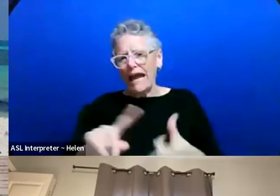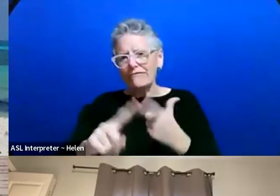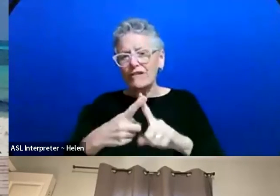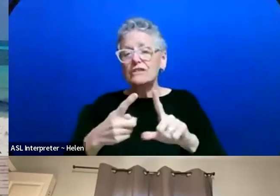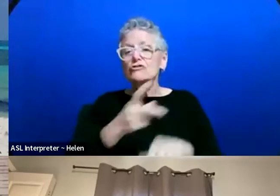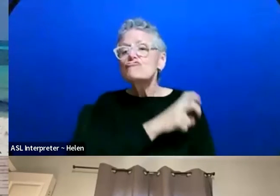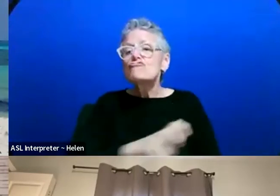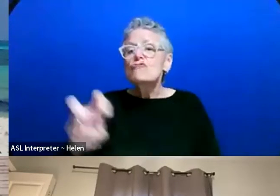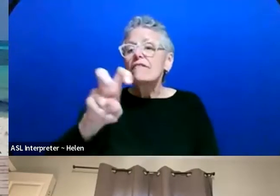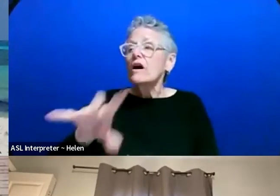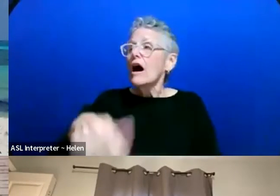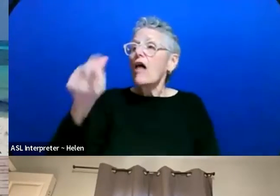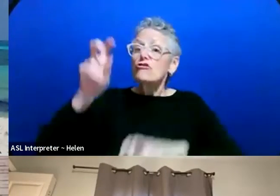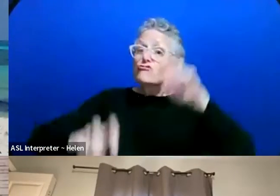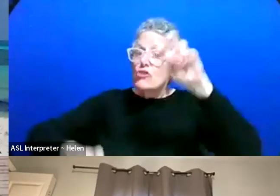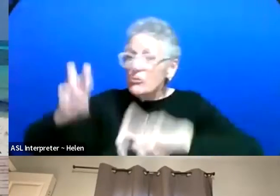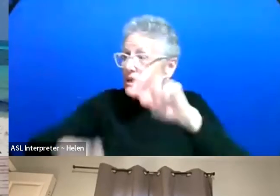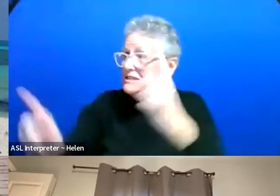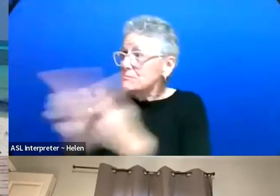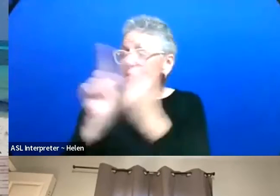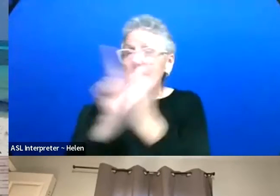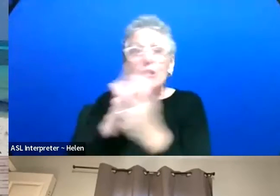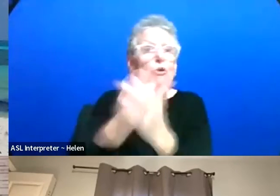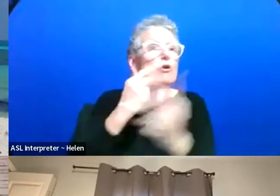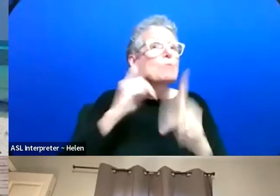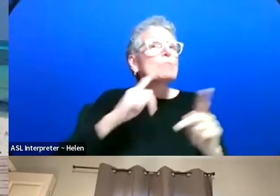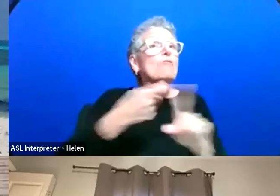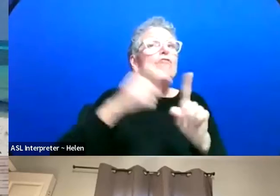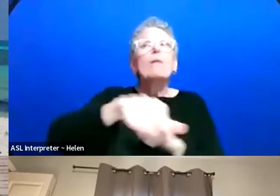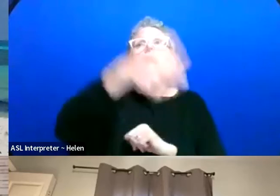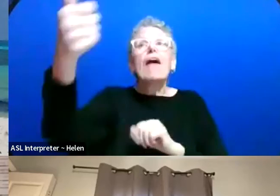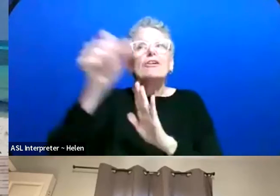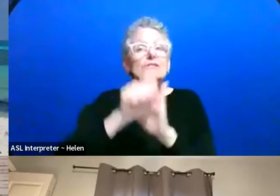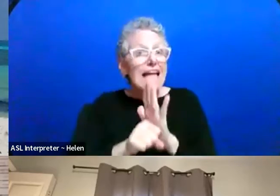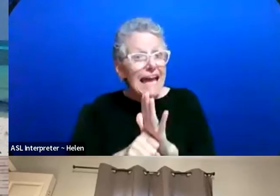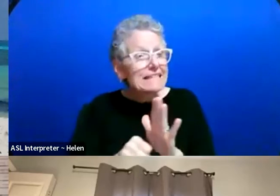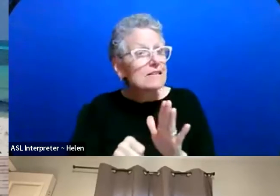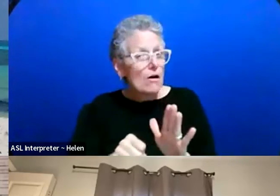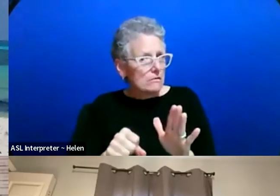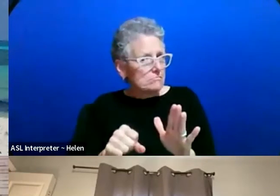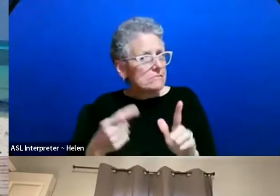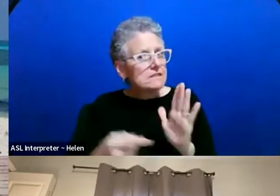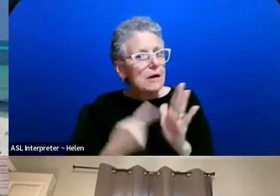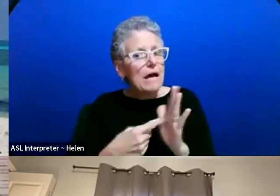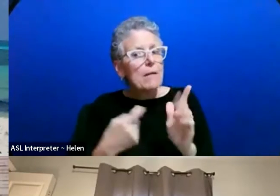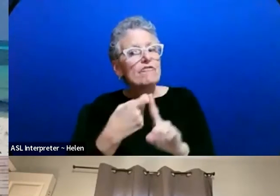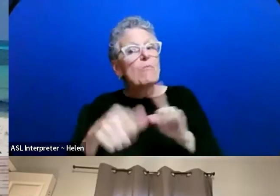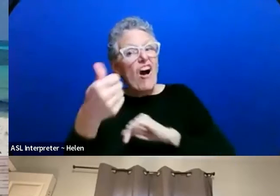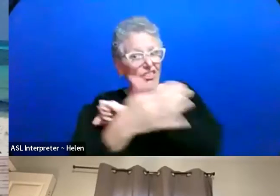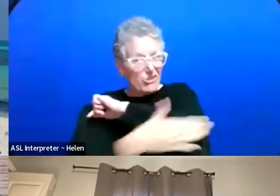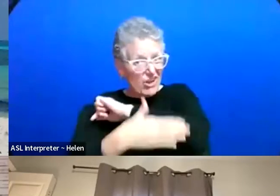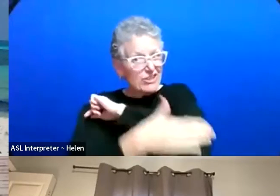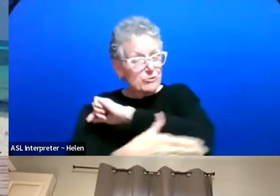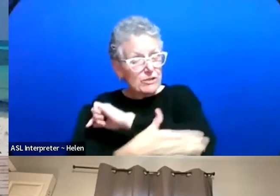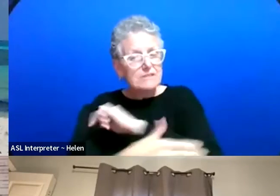to meet people from across the country or even in the world, I mean, it does offer